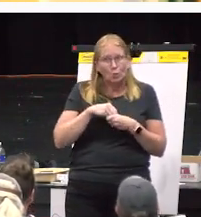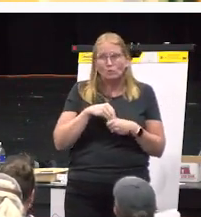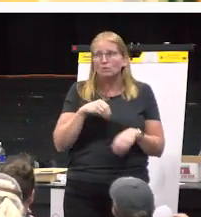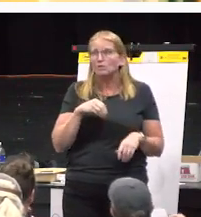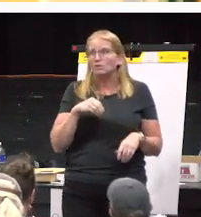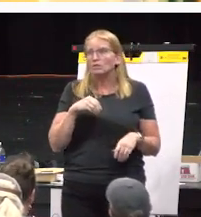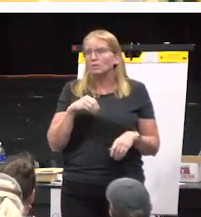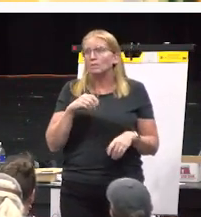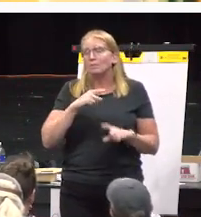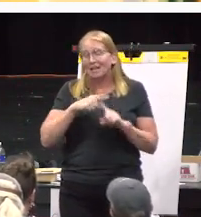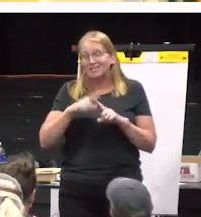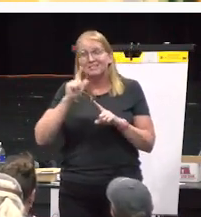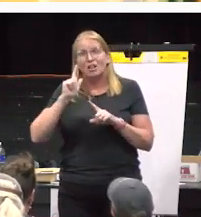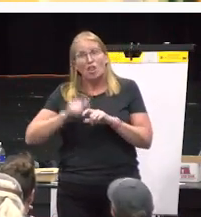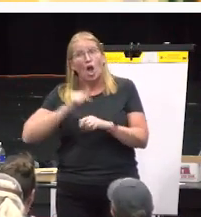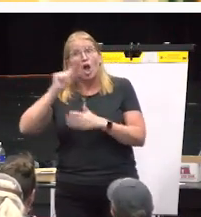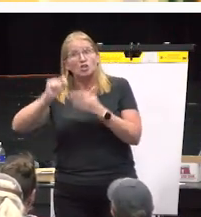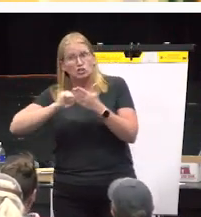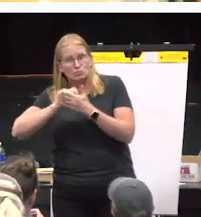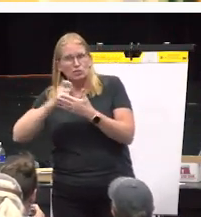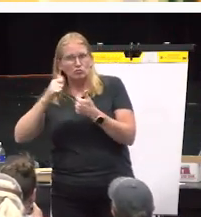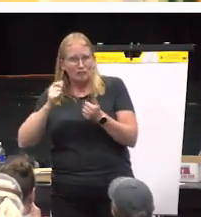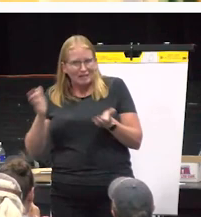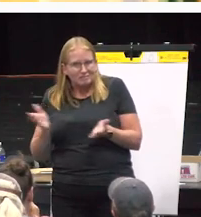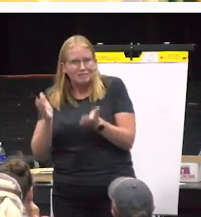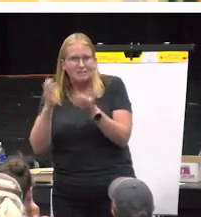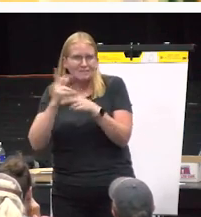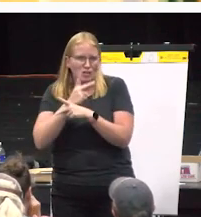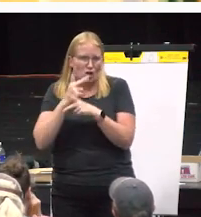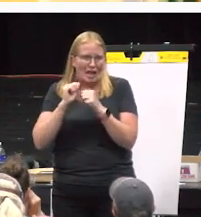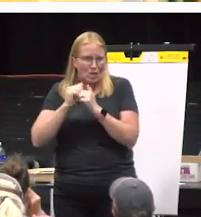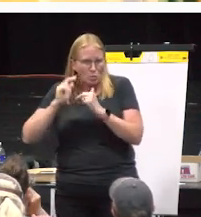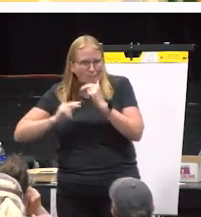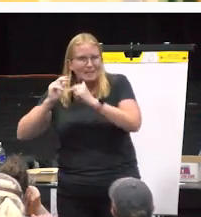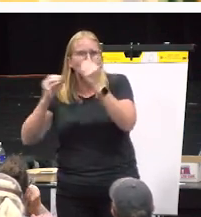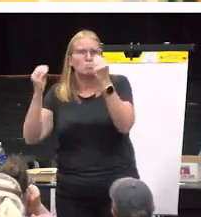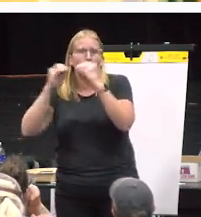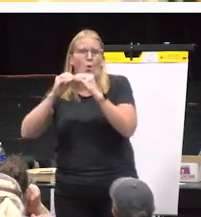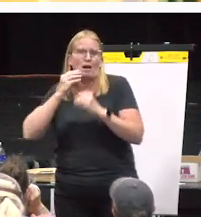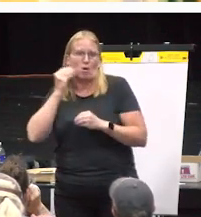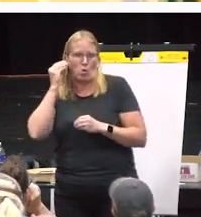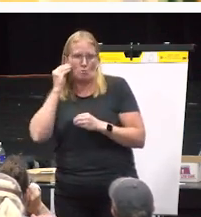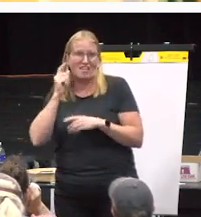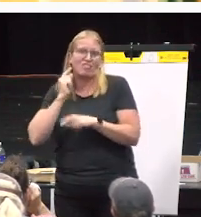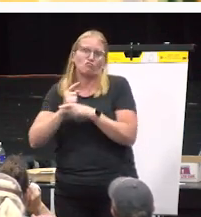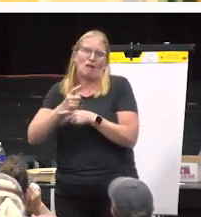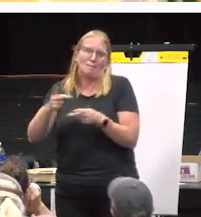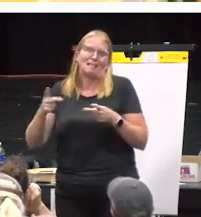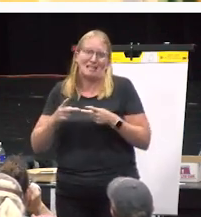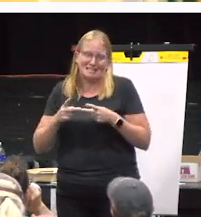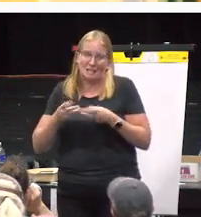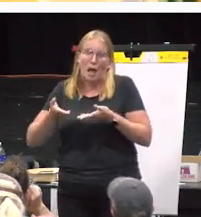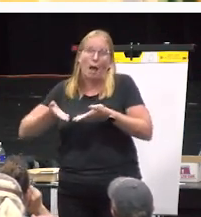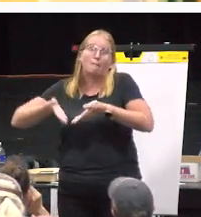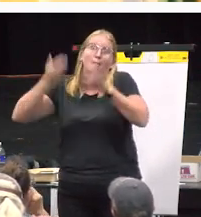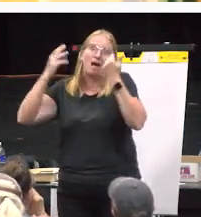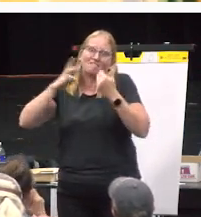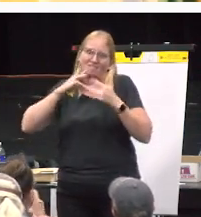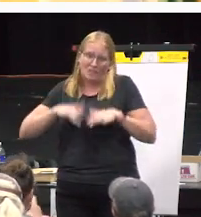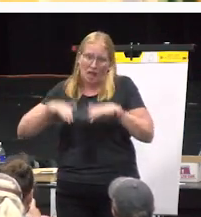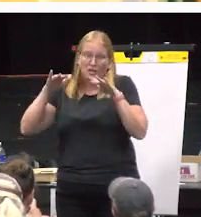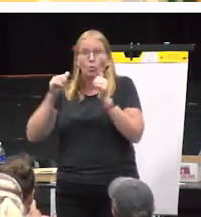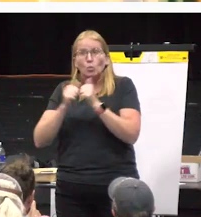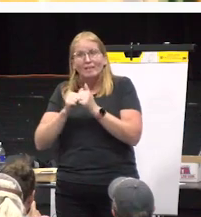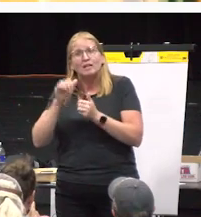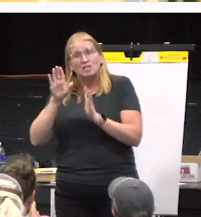support the rapid development of homes in the right places, especially above the floodplain, with low cost options